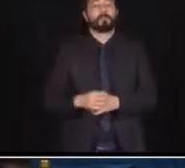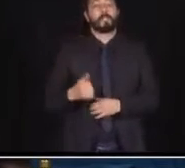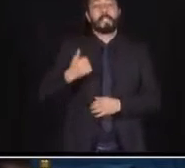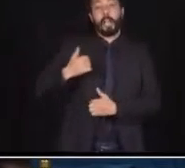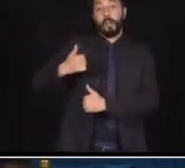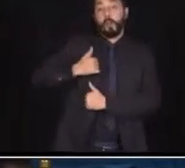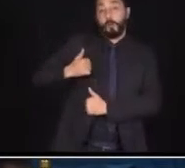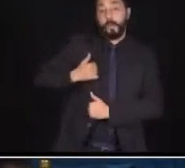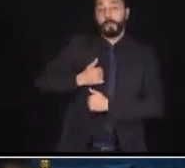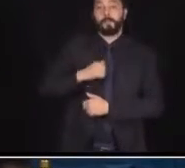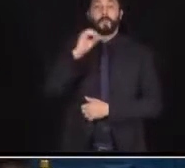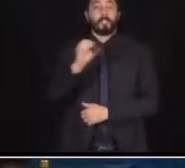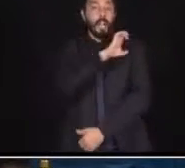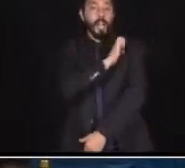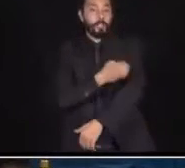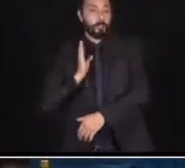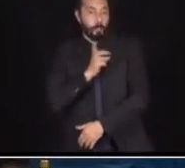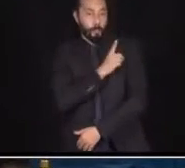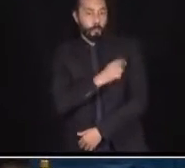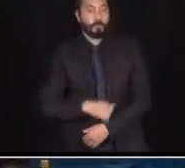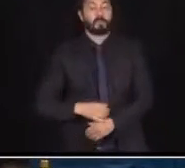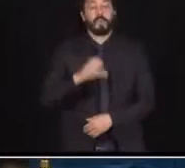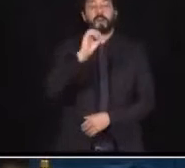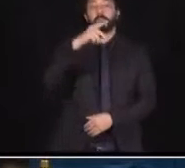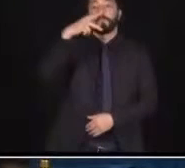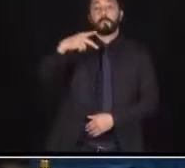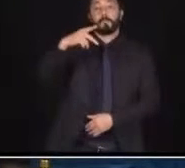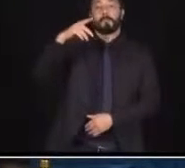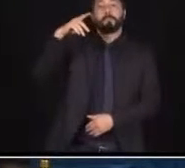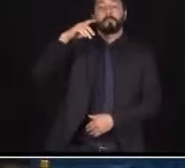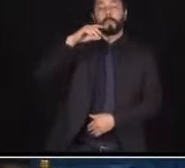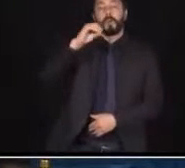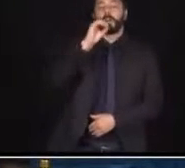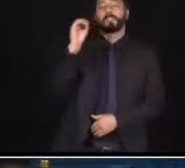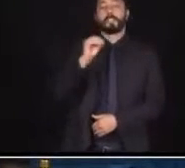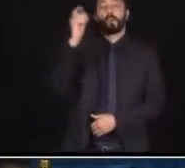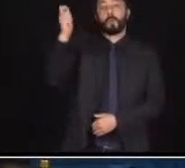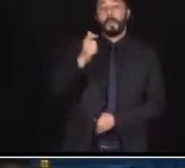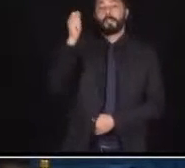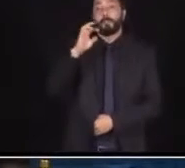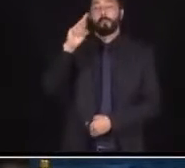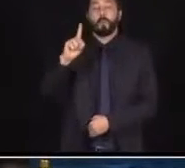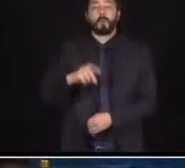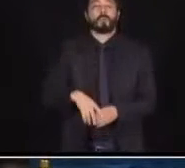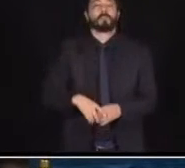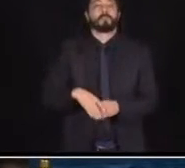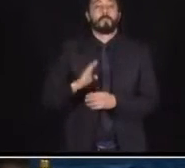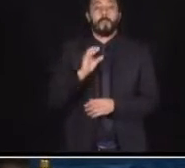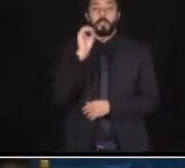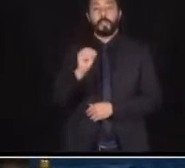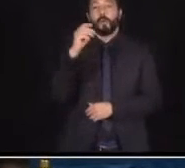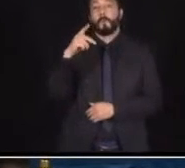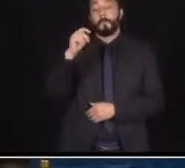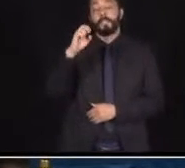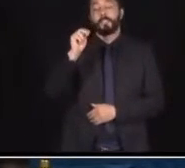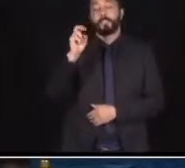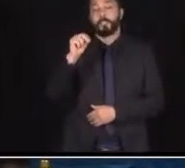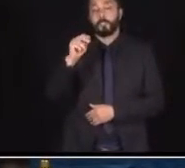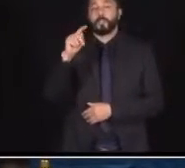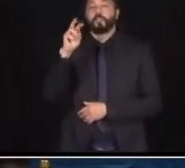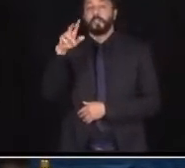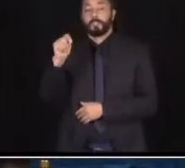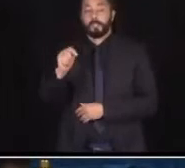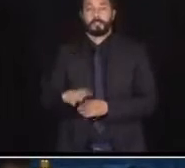Ontario Energy Board, Ontario Pension Board, Ontario Pension Trust, Ontario Power Generation, the City of Toronto, and the City of